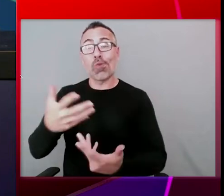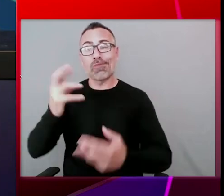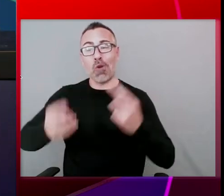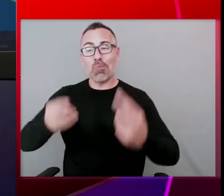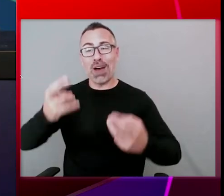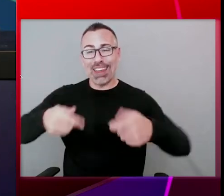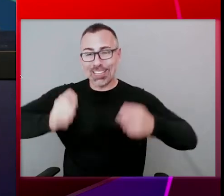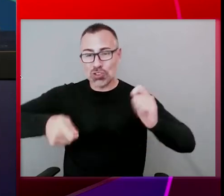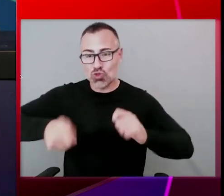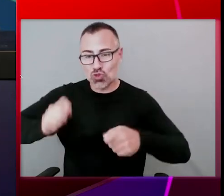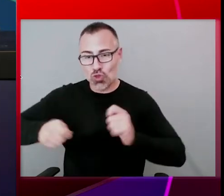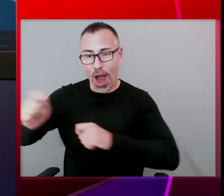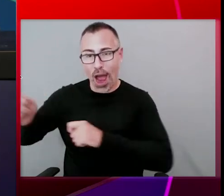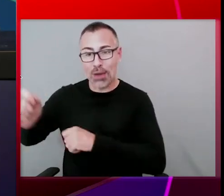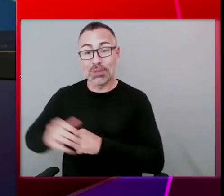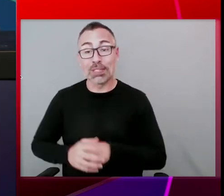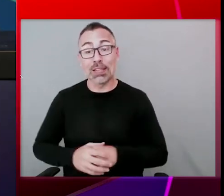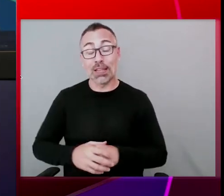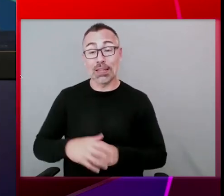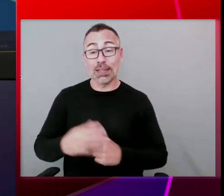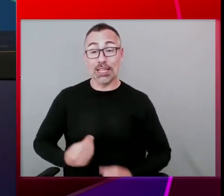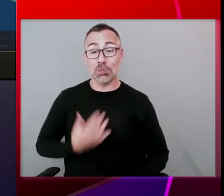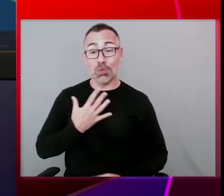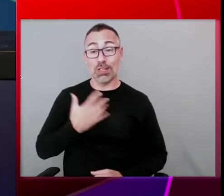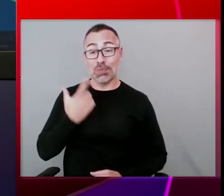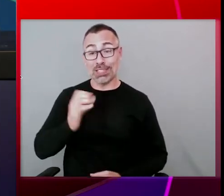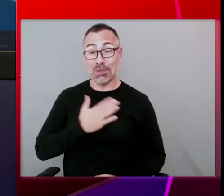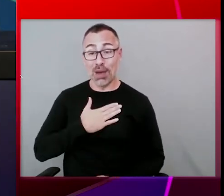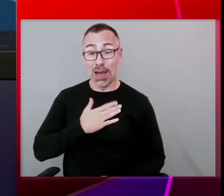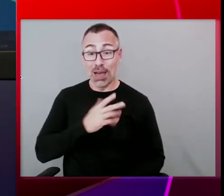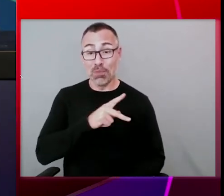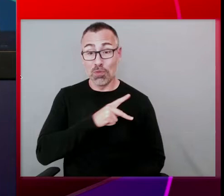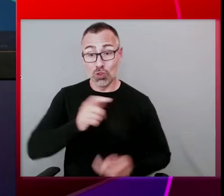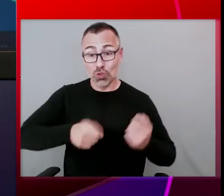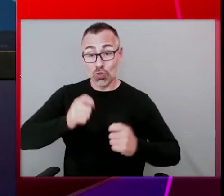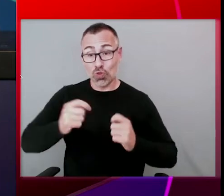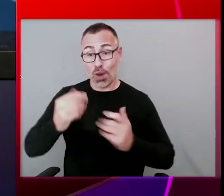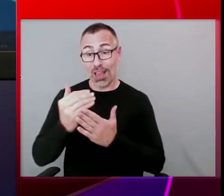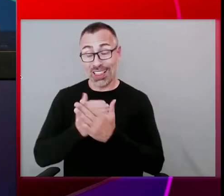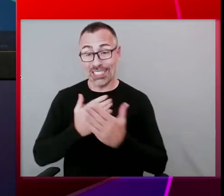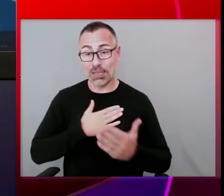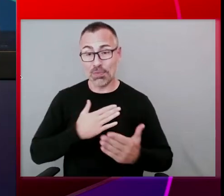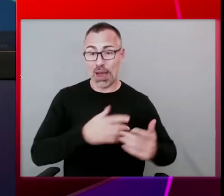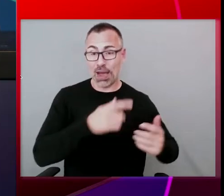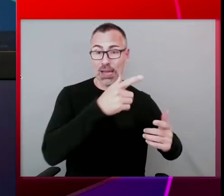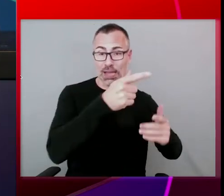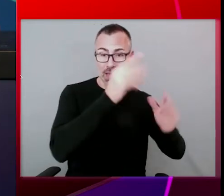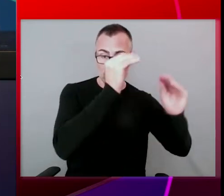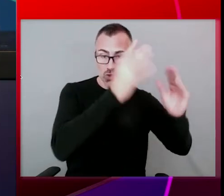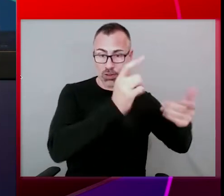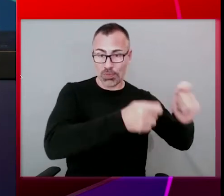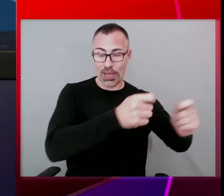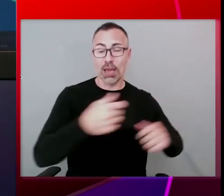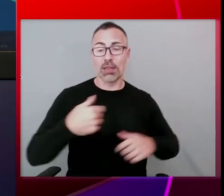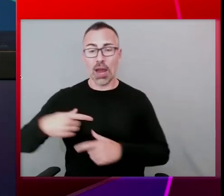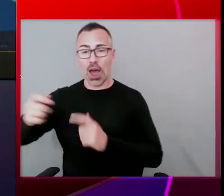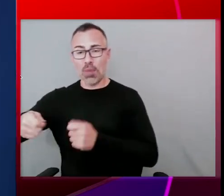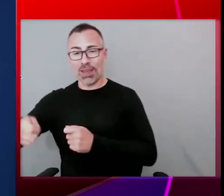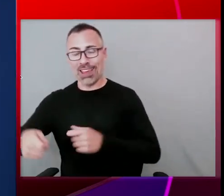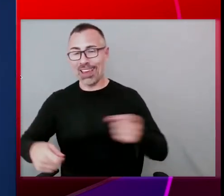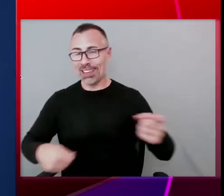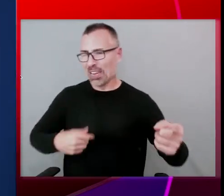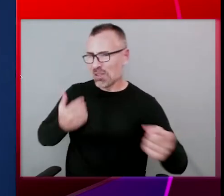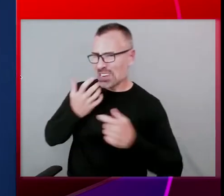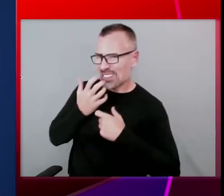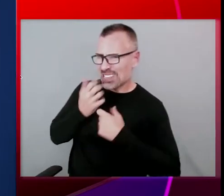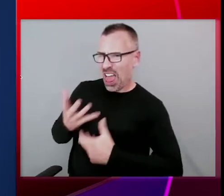came from my personal drum lessons, where my drummer, my instructor would play something, I would play at it, and then he would yell at me. So